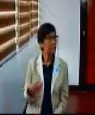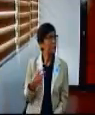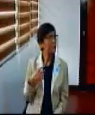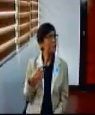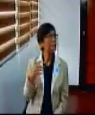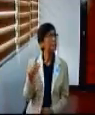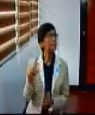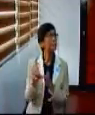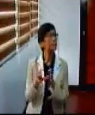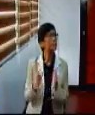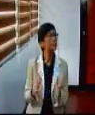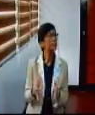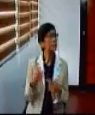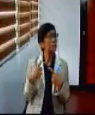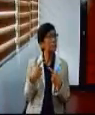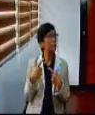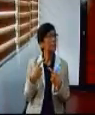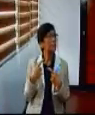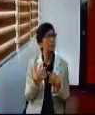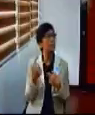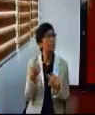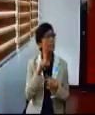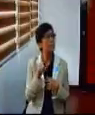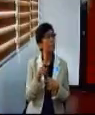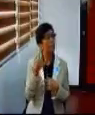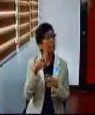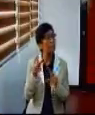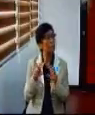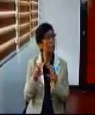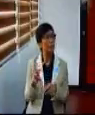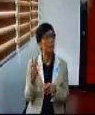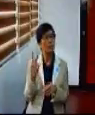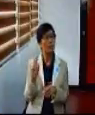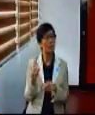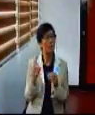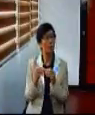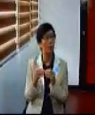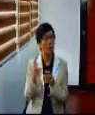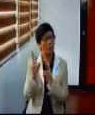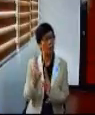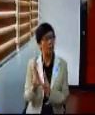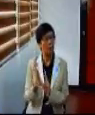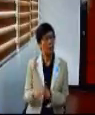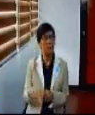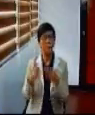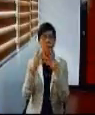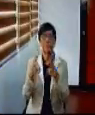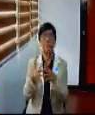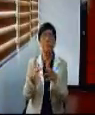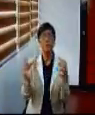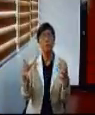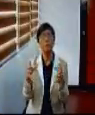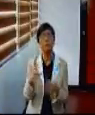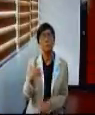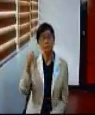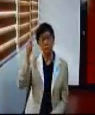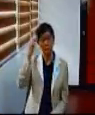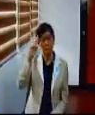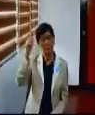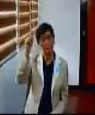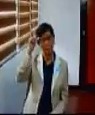redirect questions for your witness? No more, Your Honors. Thank you very much, Ms.